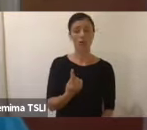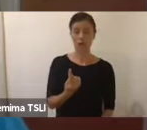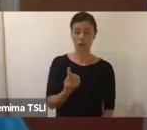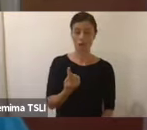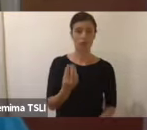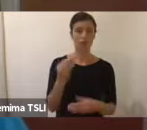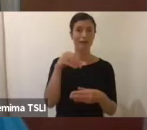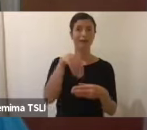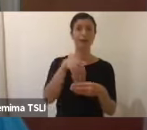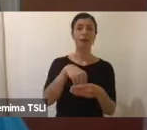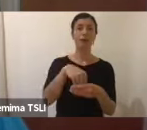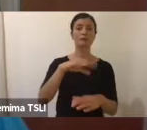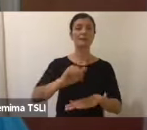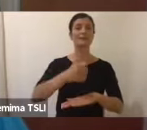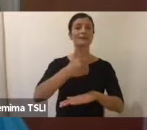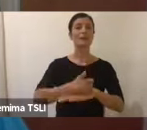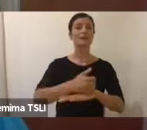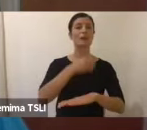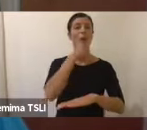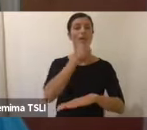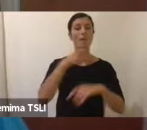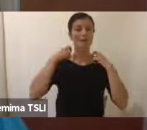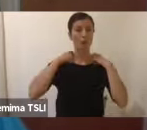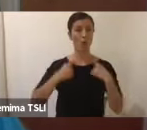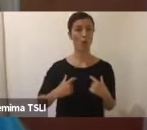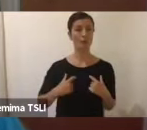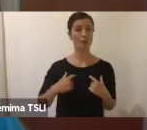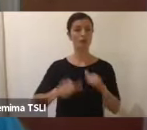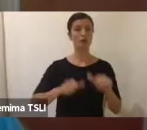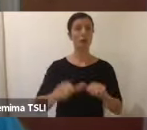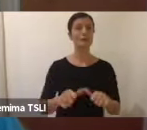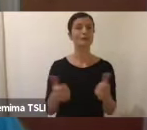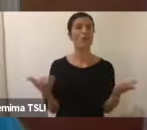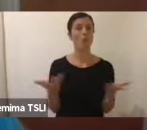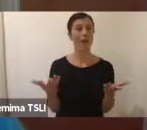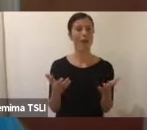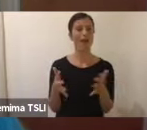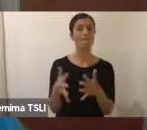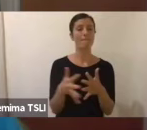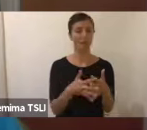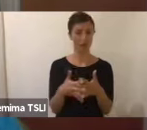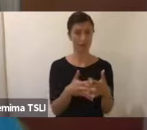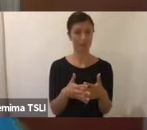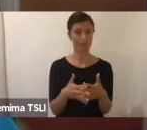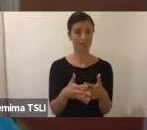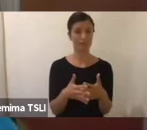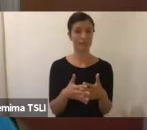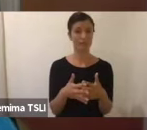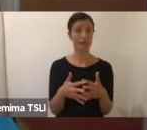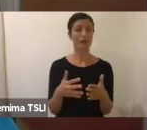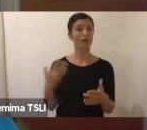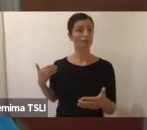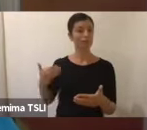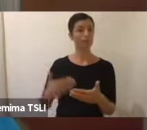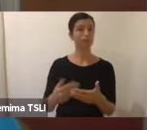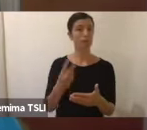establishment of the men's ordination process in the united states for the last 25 years he's been involved in the growth of